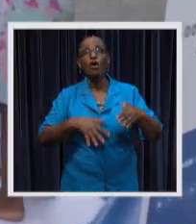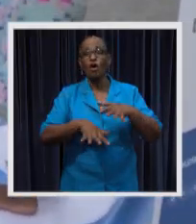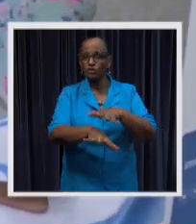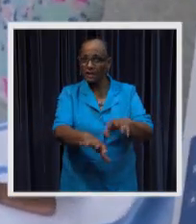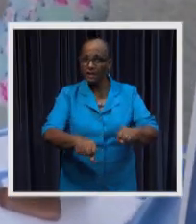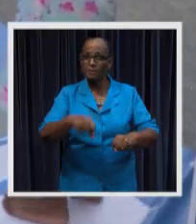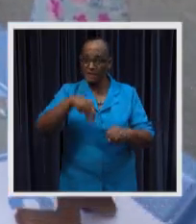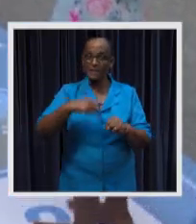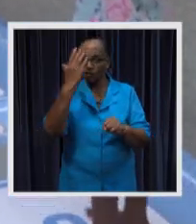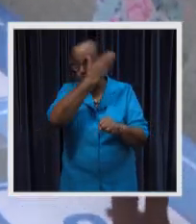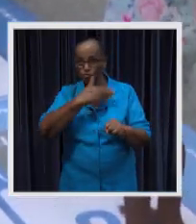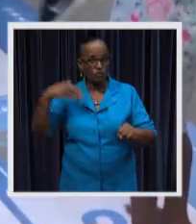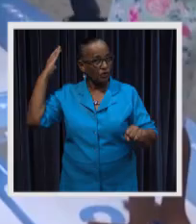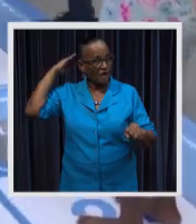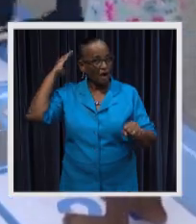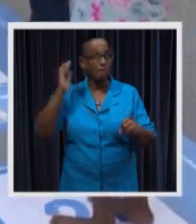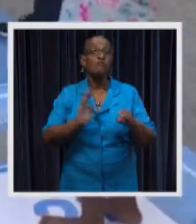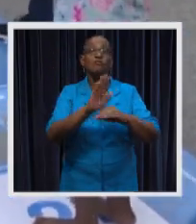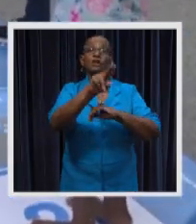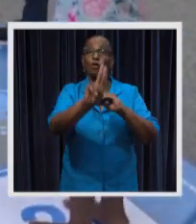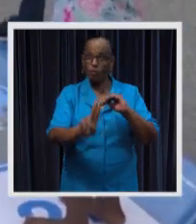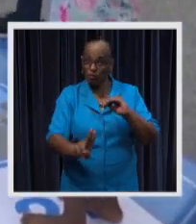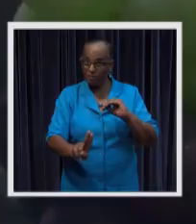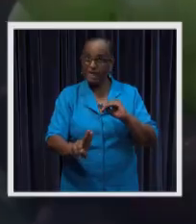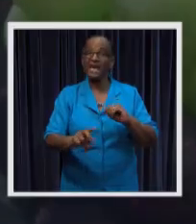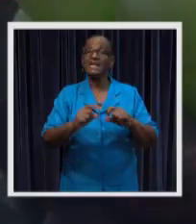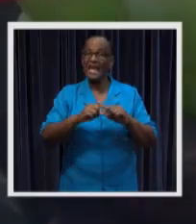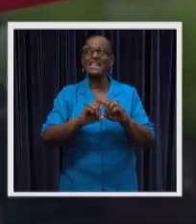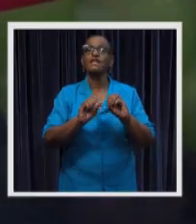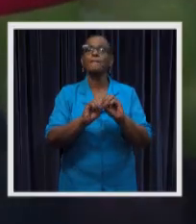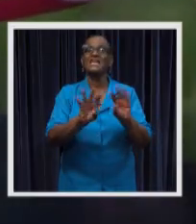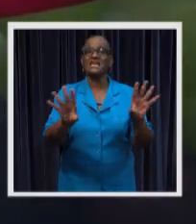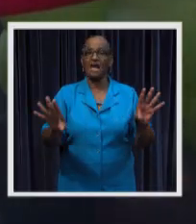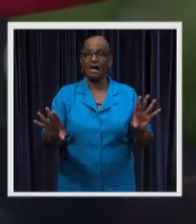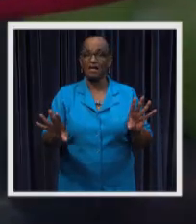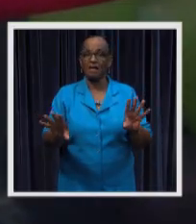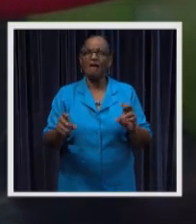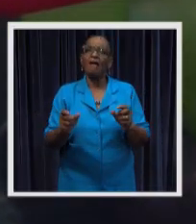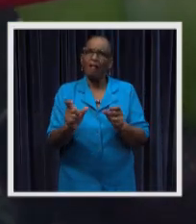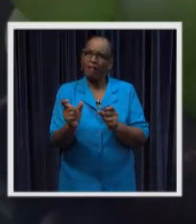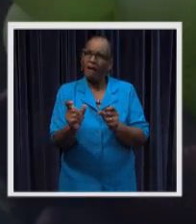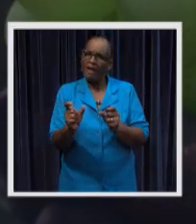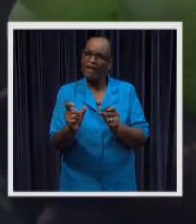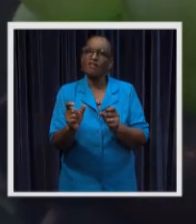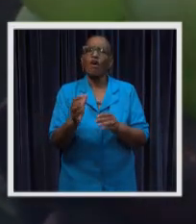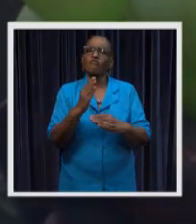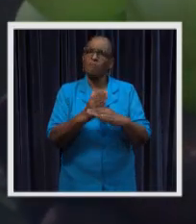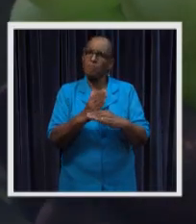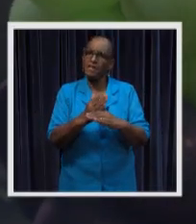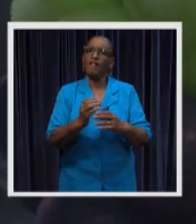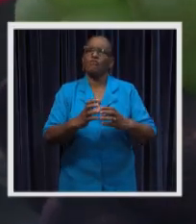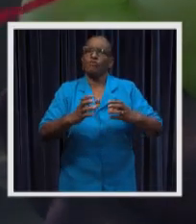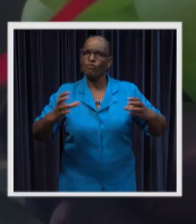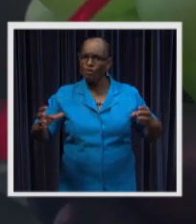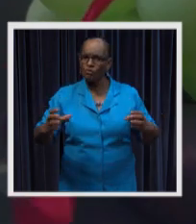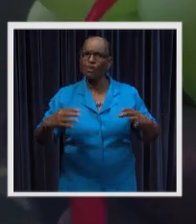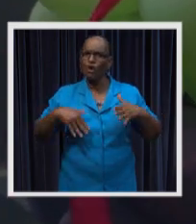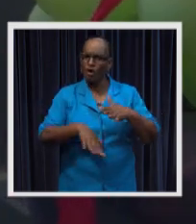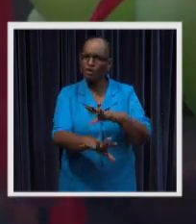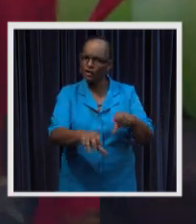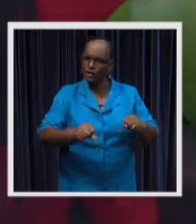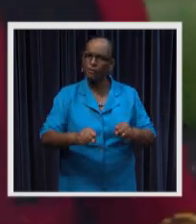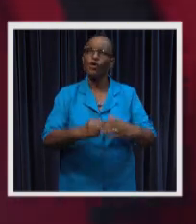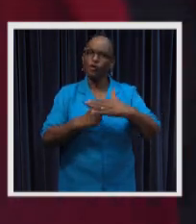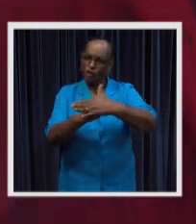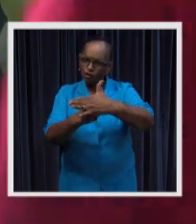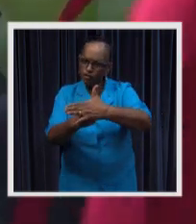to young entrepreneurs in Suriname from the government and via the media. Small or medium-sized companies